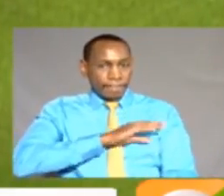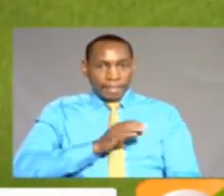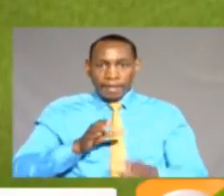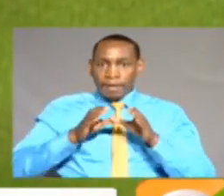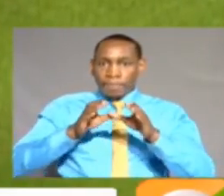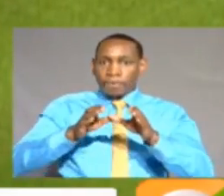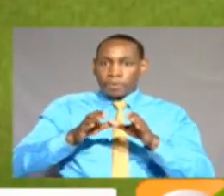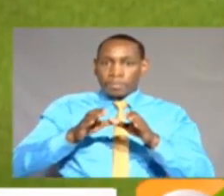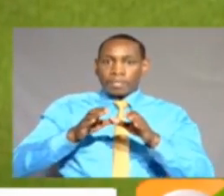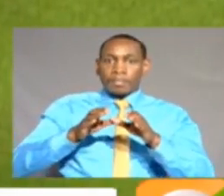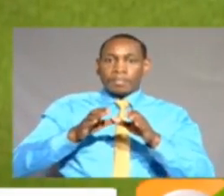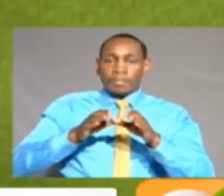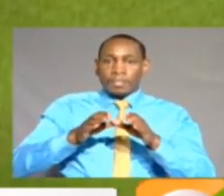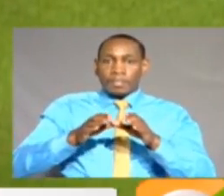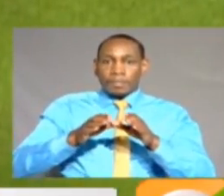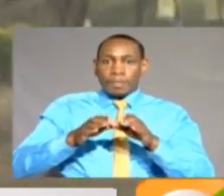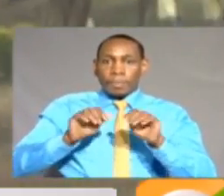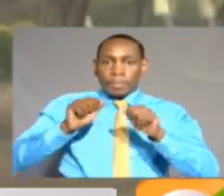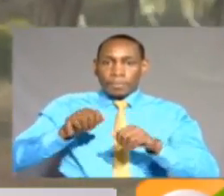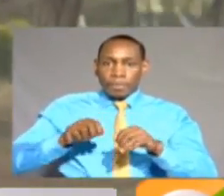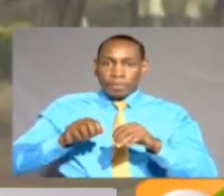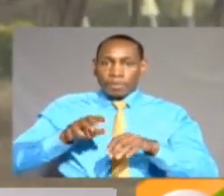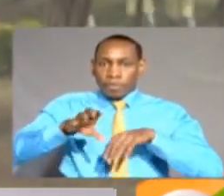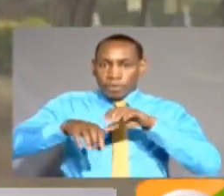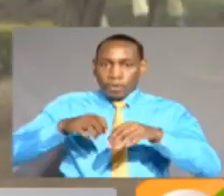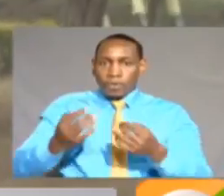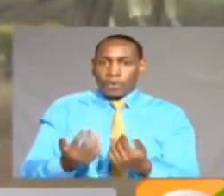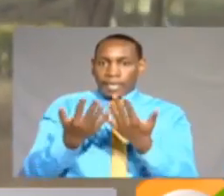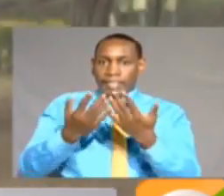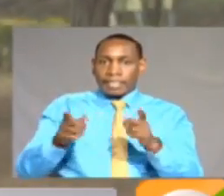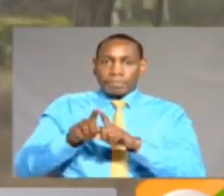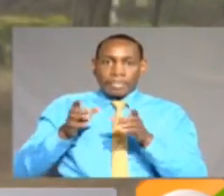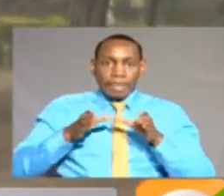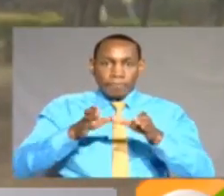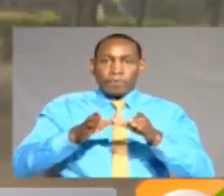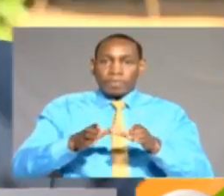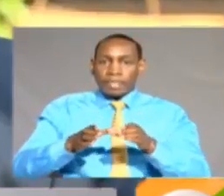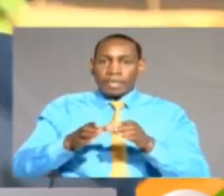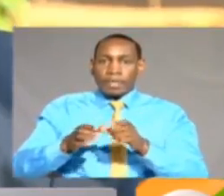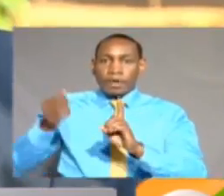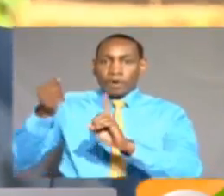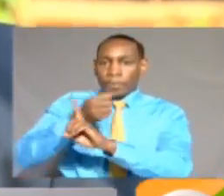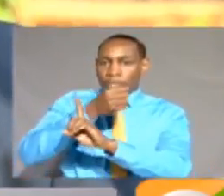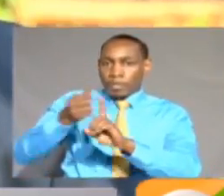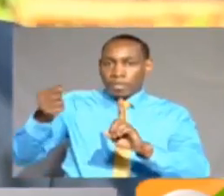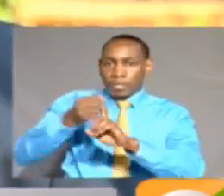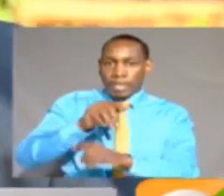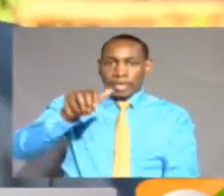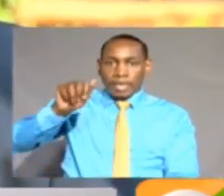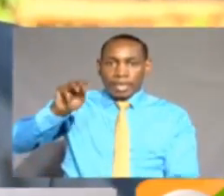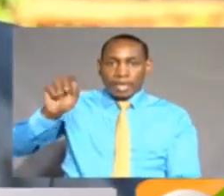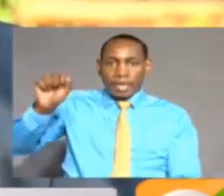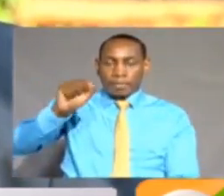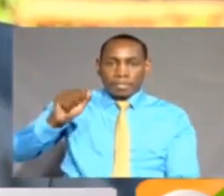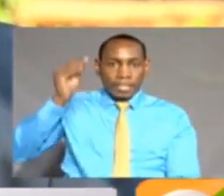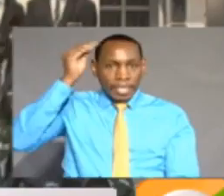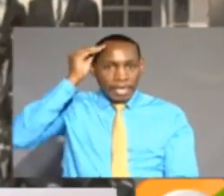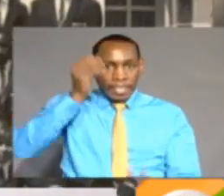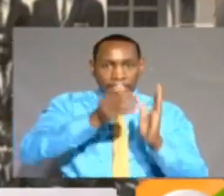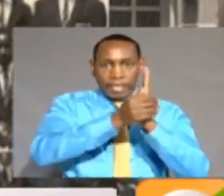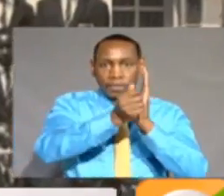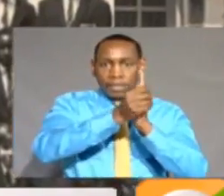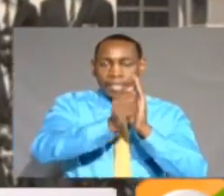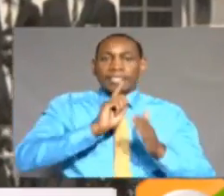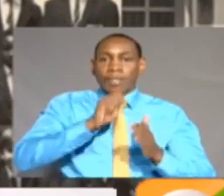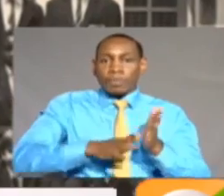to lie on graves regularly and to crawl on grass, as well as being subjected to torture. Amos Kaburu, an education analyst, believes